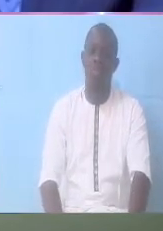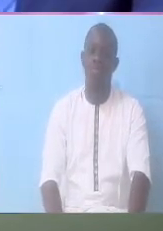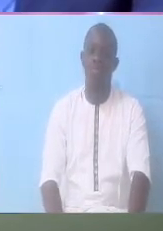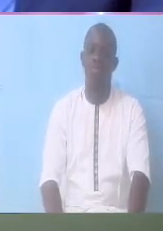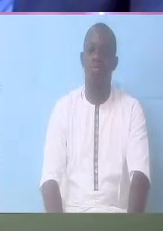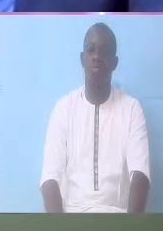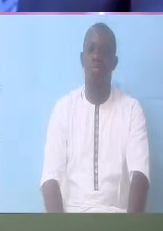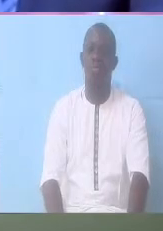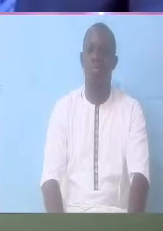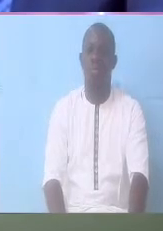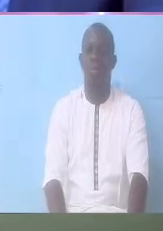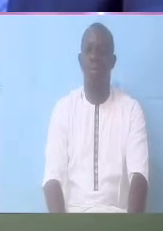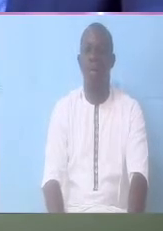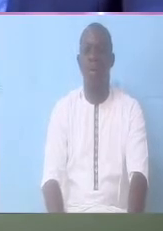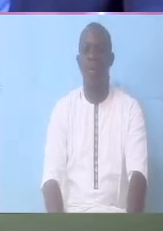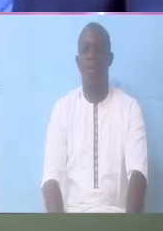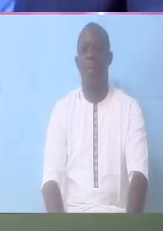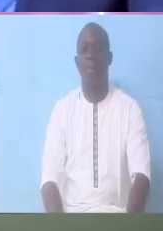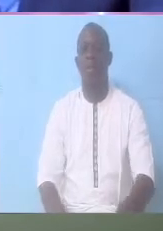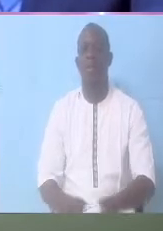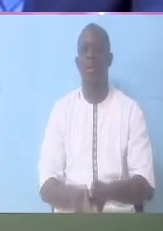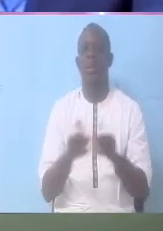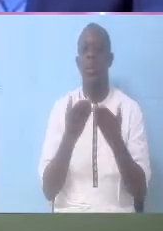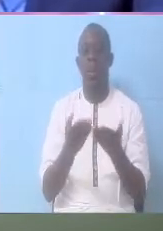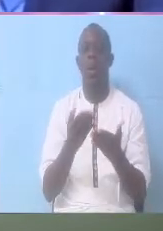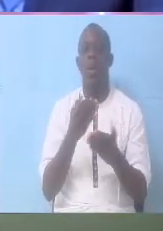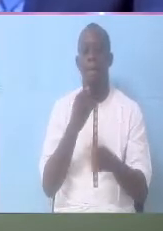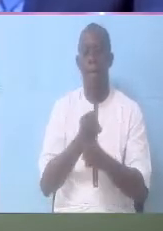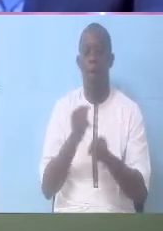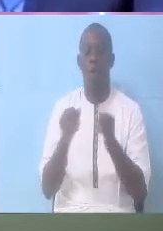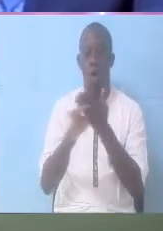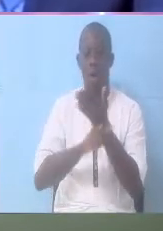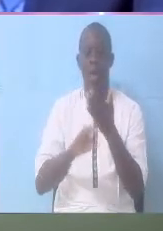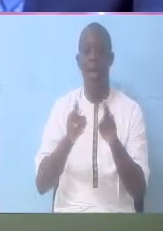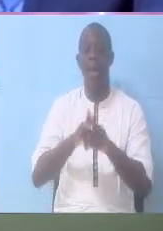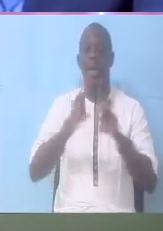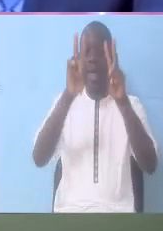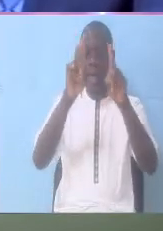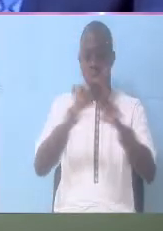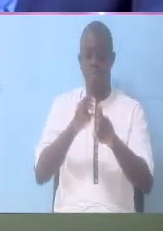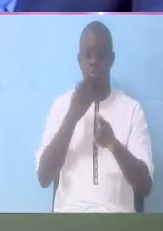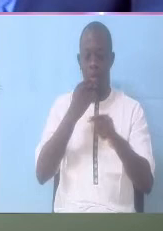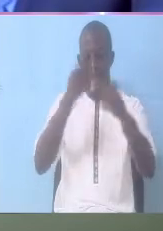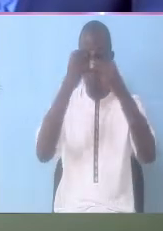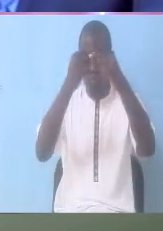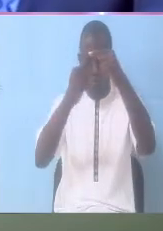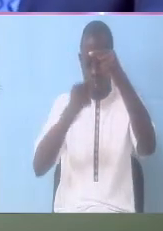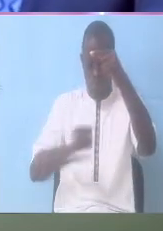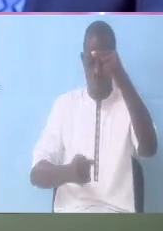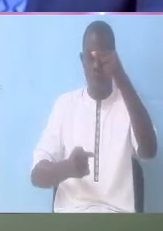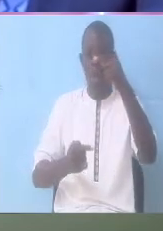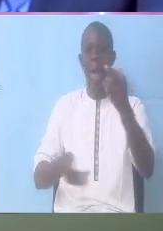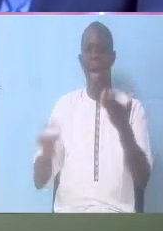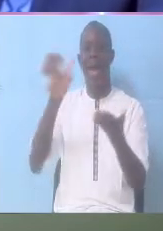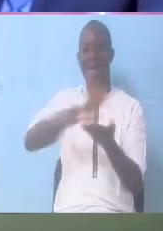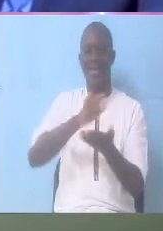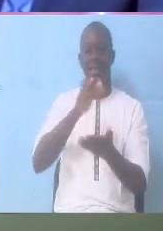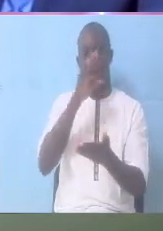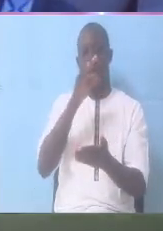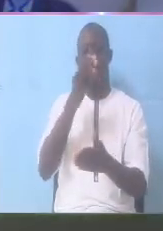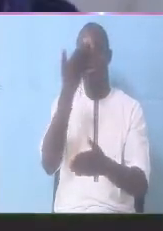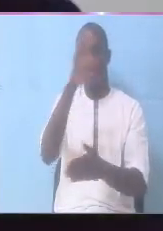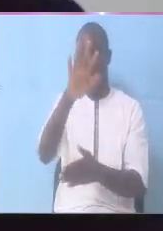We would put it under Yaya Jammeh's docket as number 10 person, as 10 people already killed by